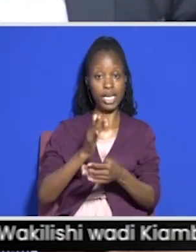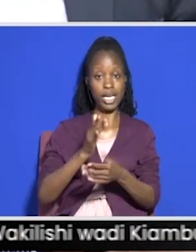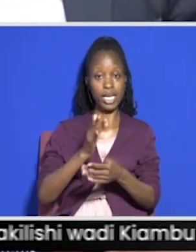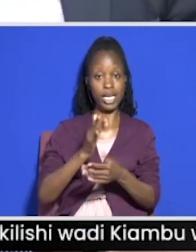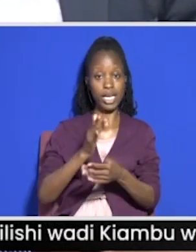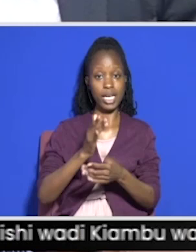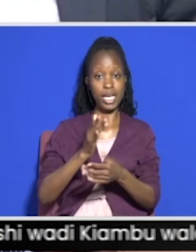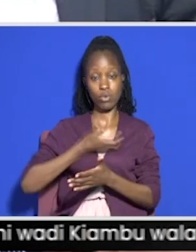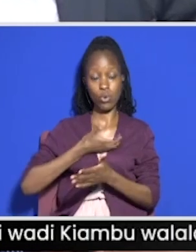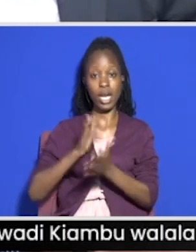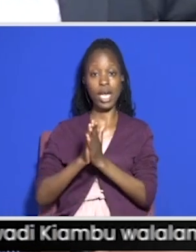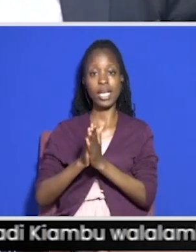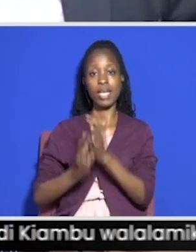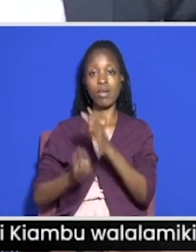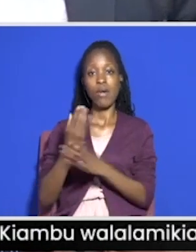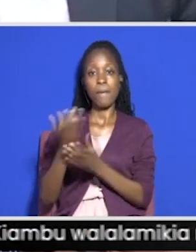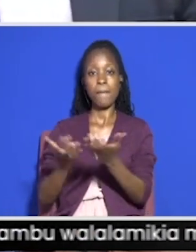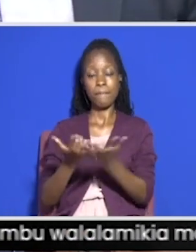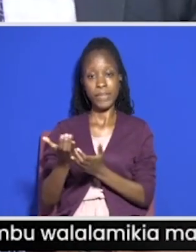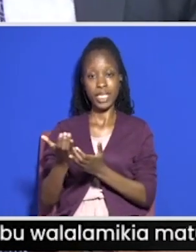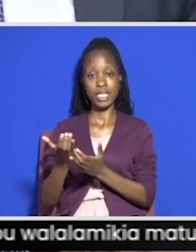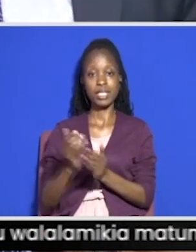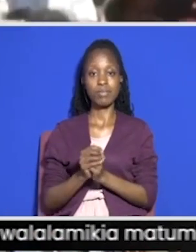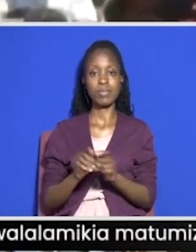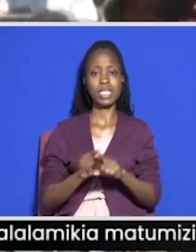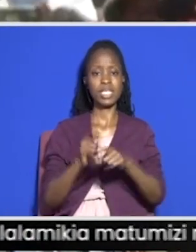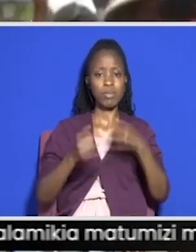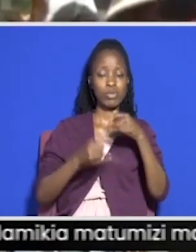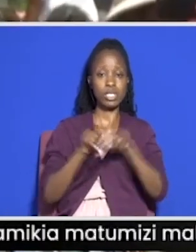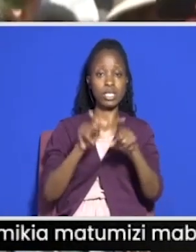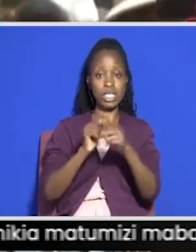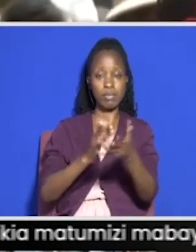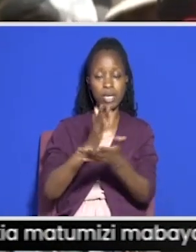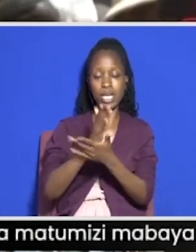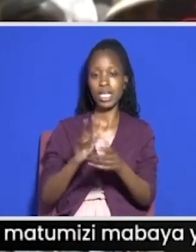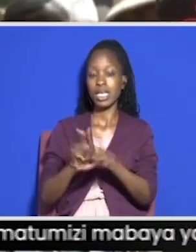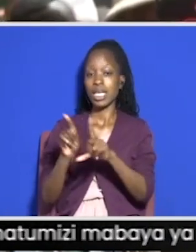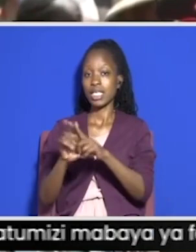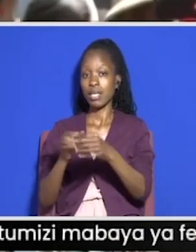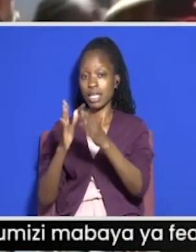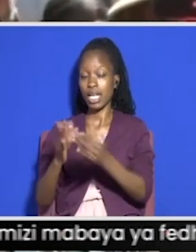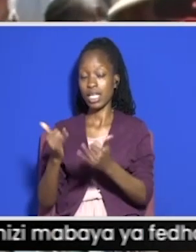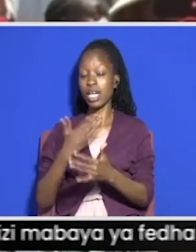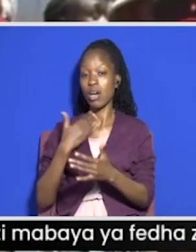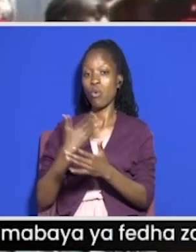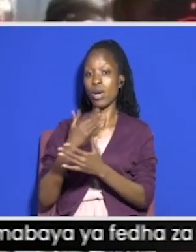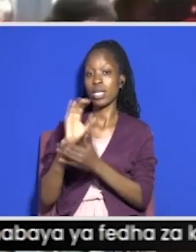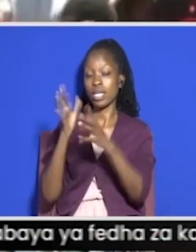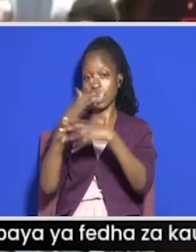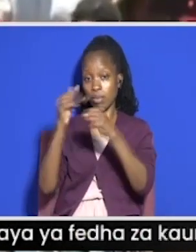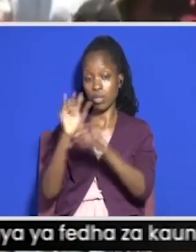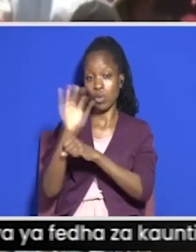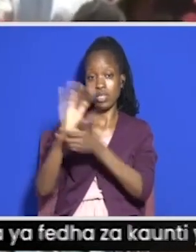run businesses while enjoying the said right. Viongozi hao sasa wanamtaka Ruto kuomba msamaha